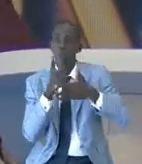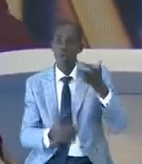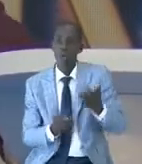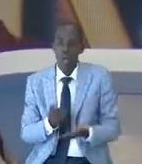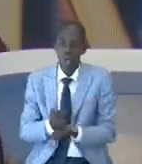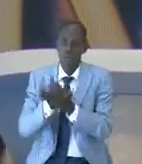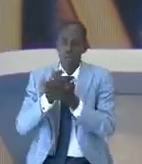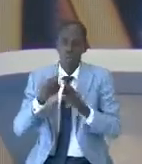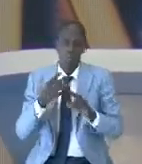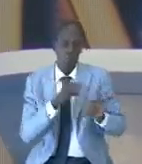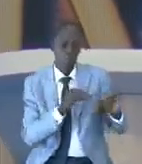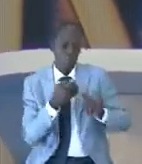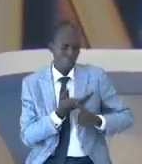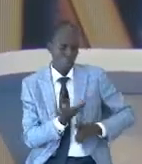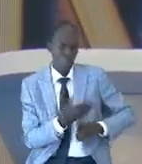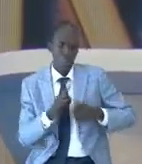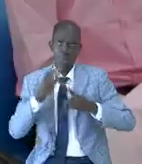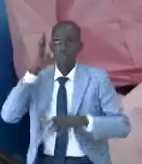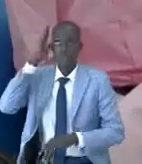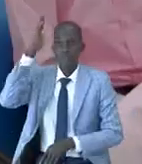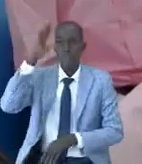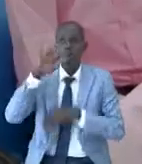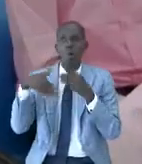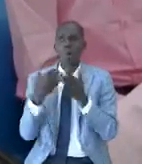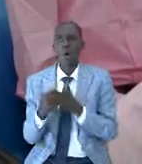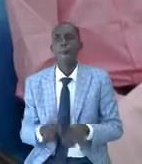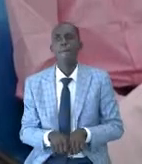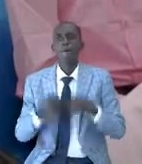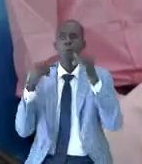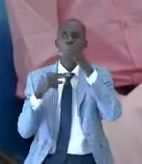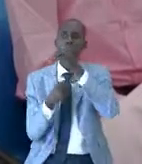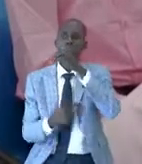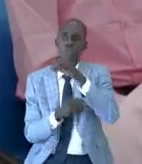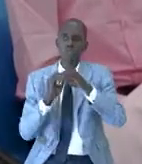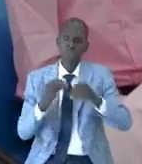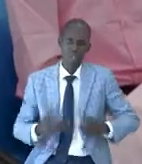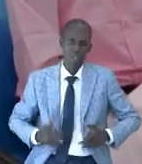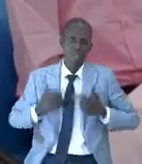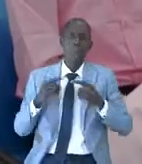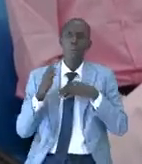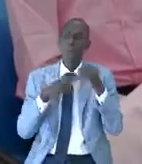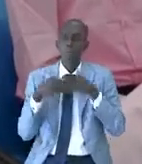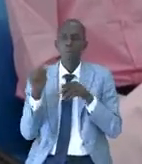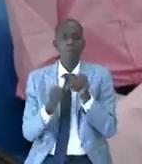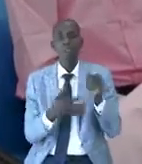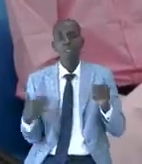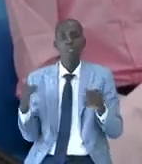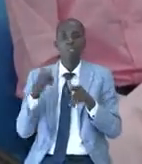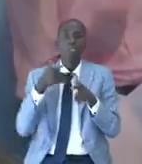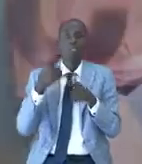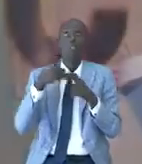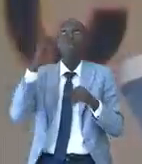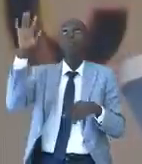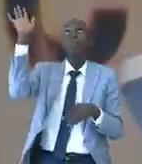your future. All the bridges that have broken down your life, build everything. The sky is